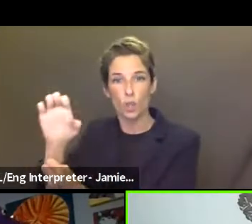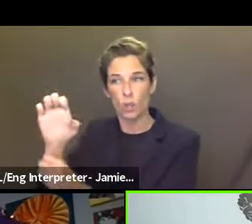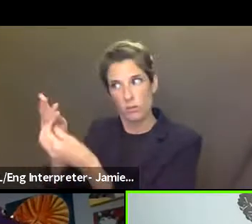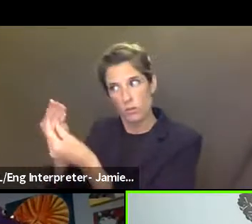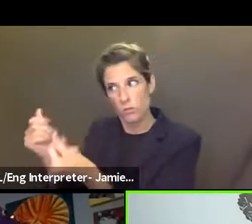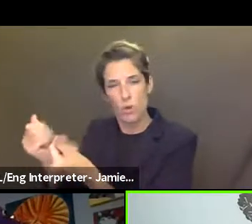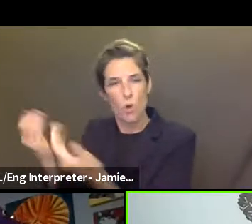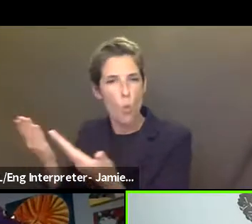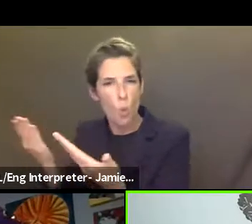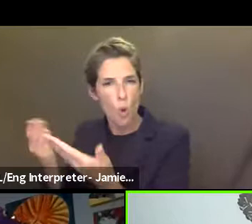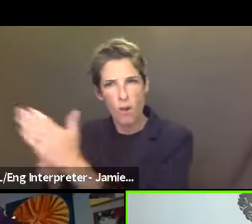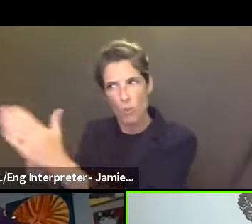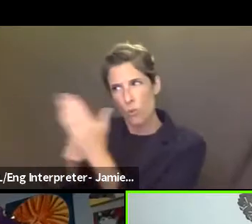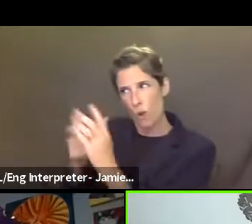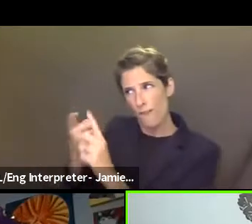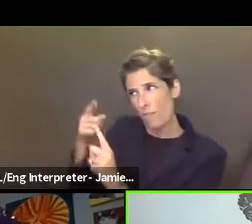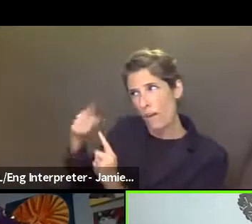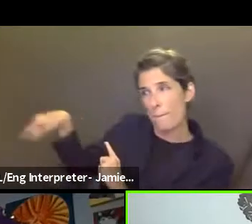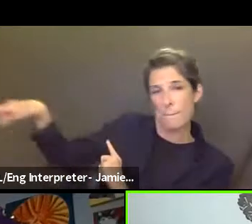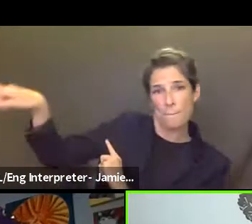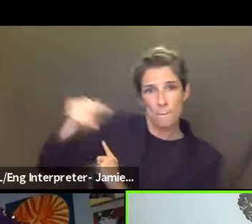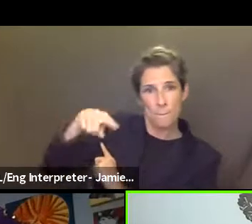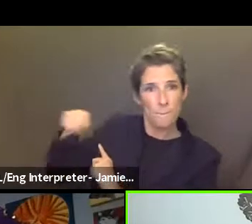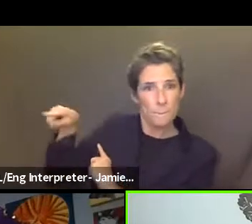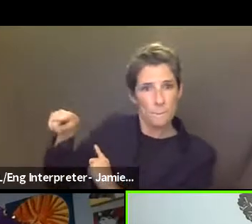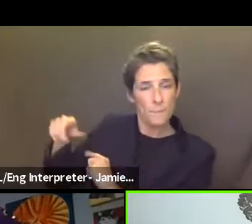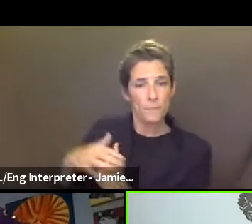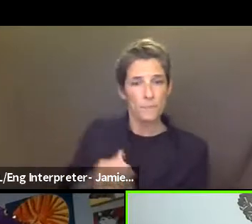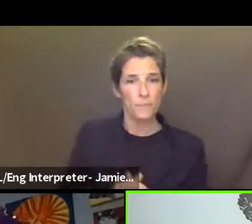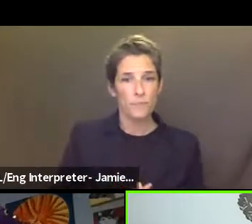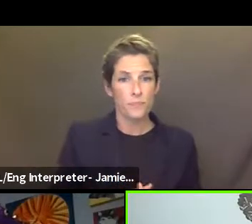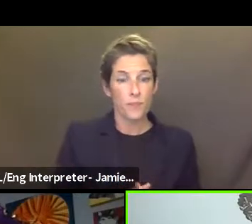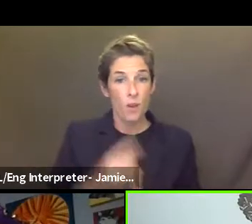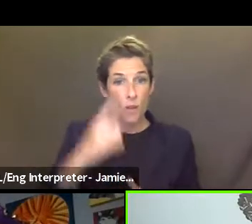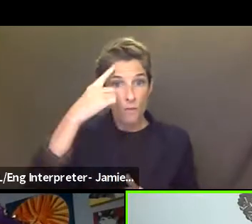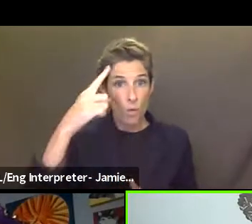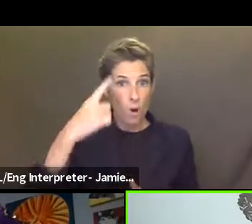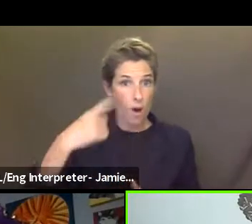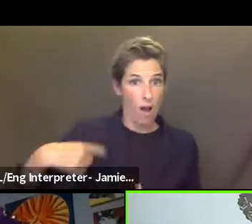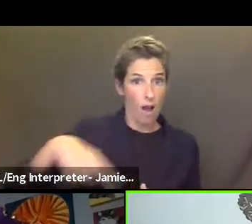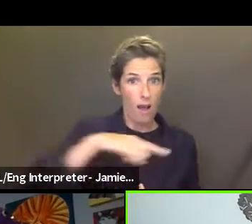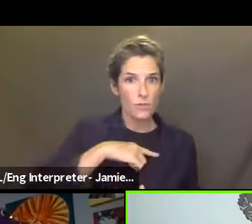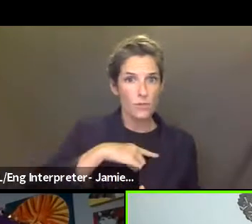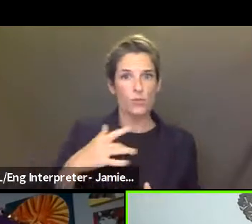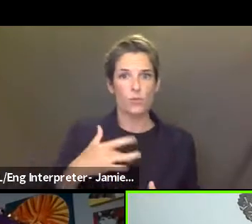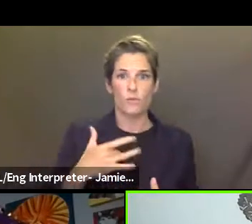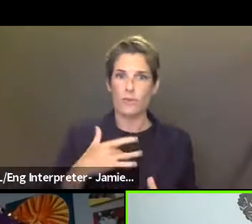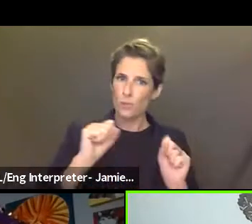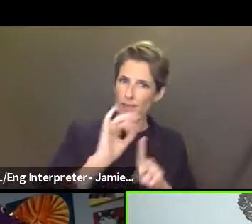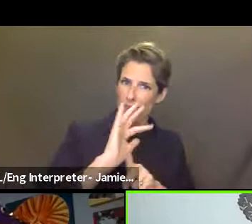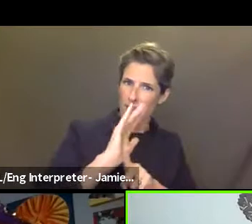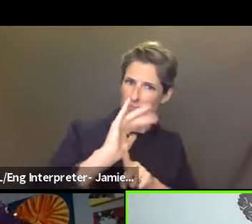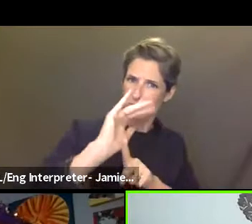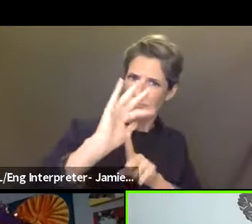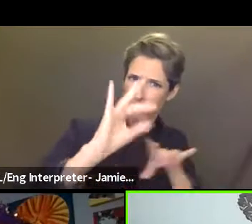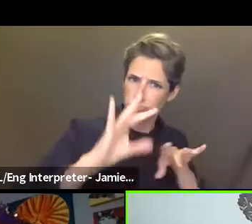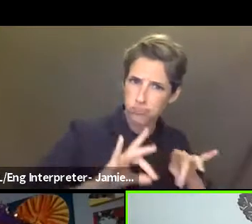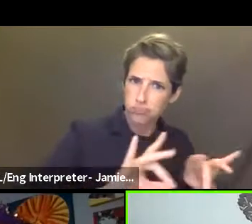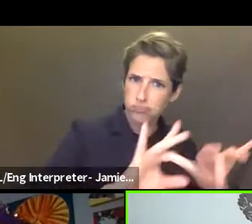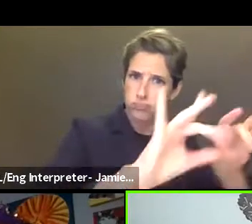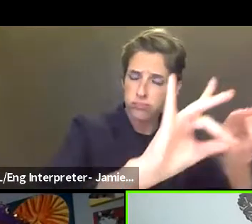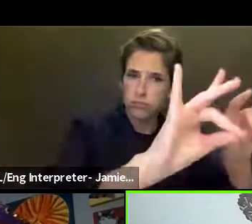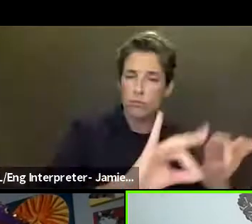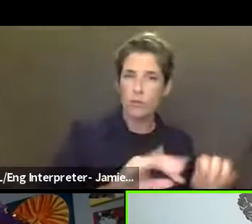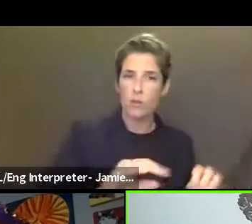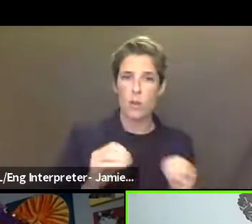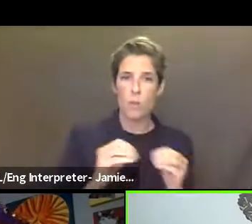society need to be cured in order for us to flourish more effectively